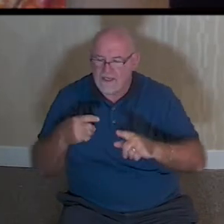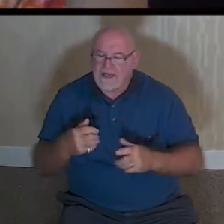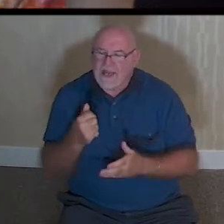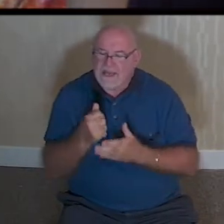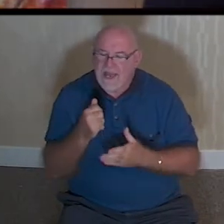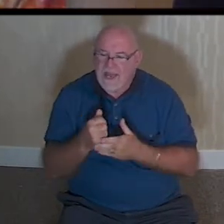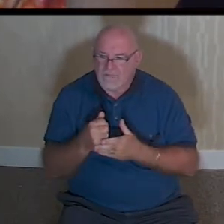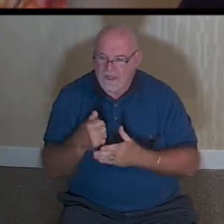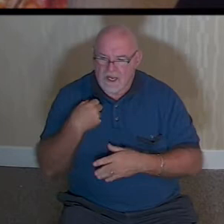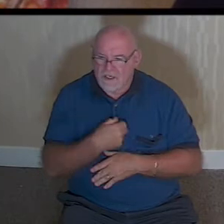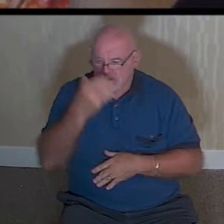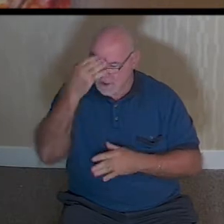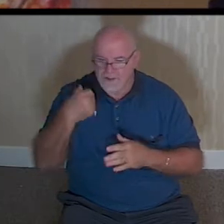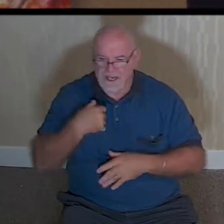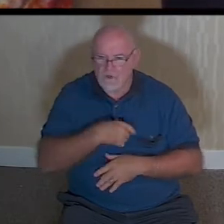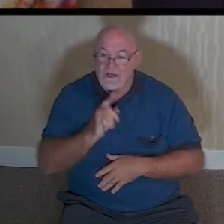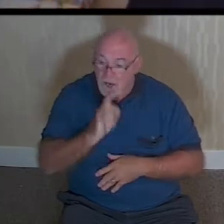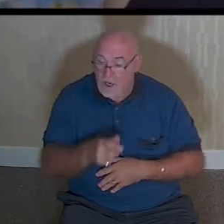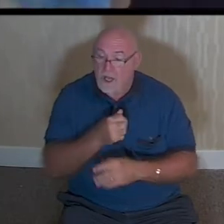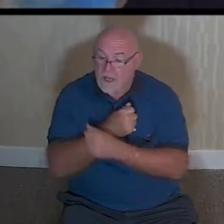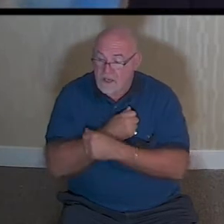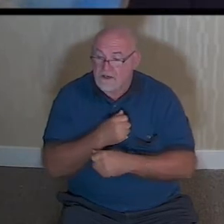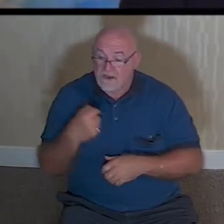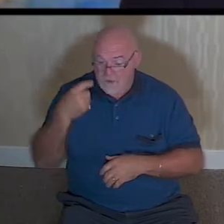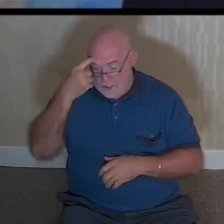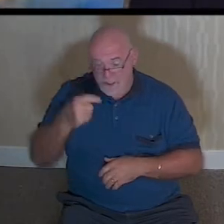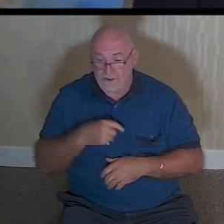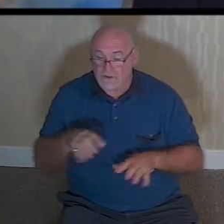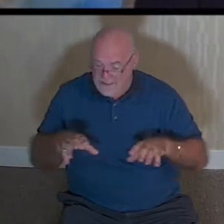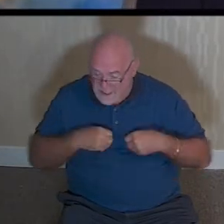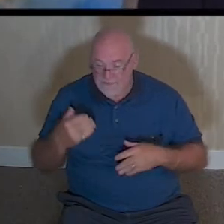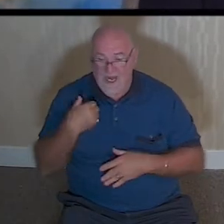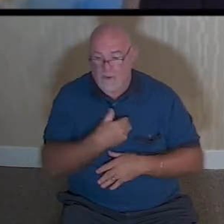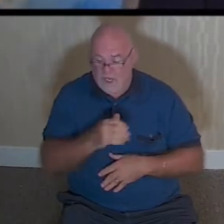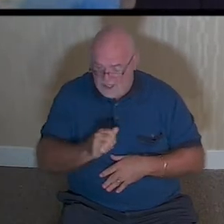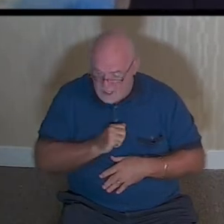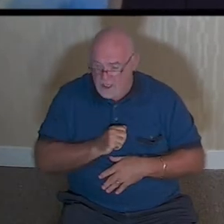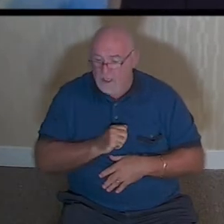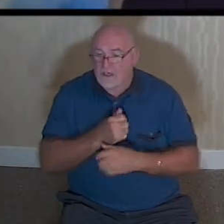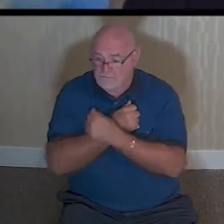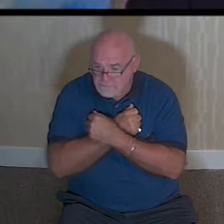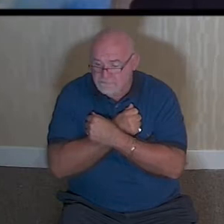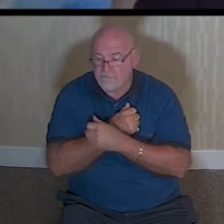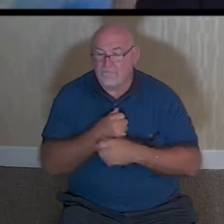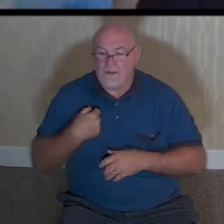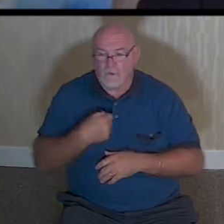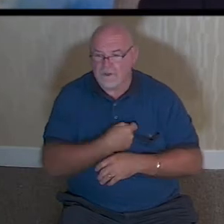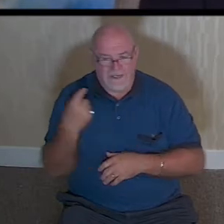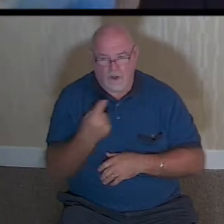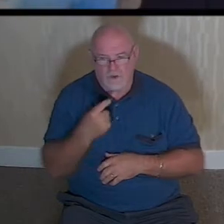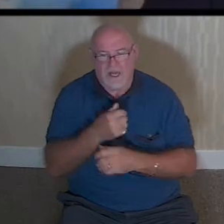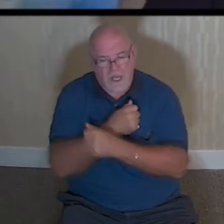we are loved, and for us to step into our love of ourselves. We can only love